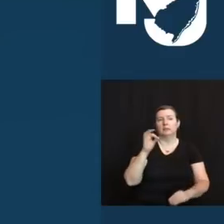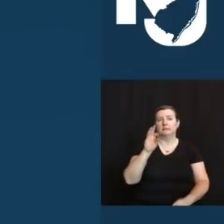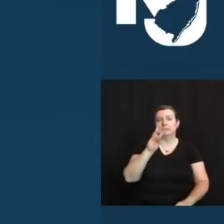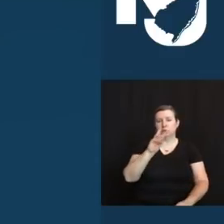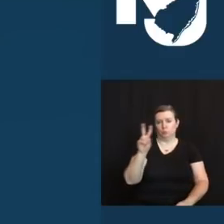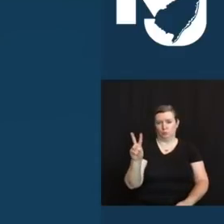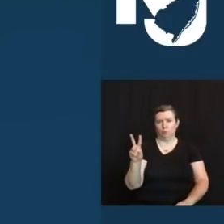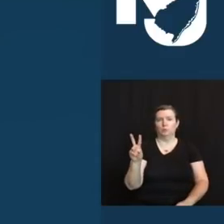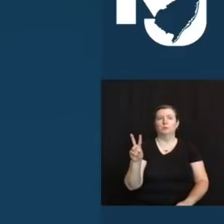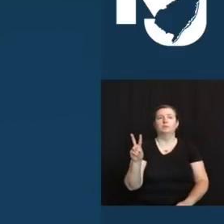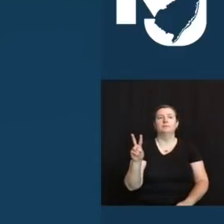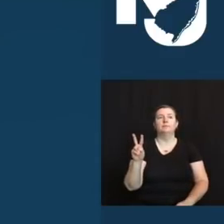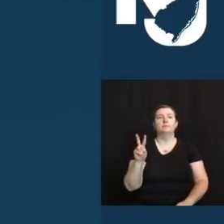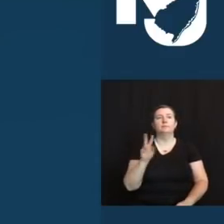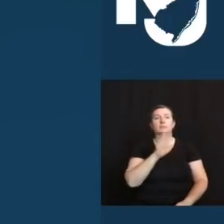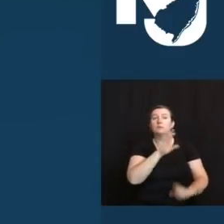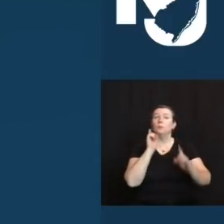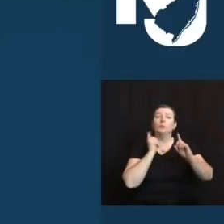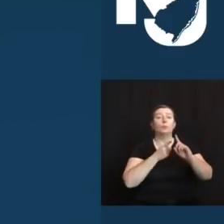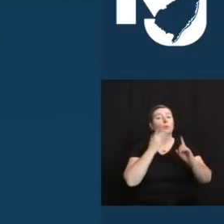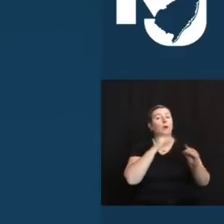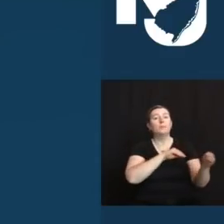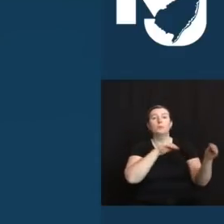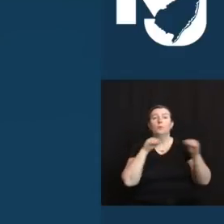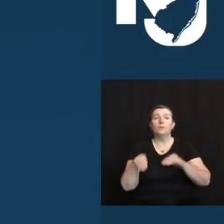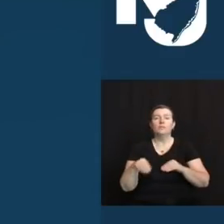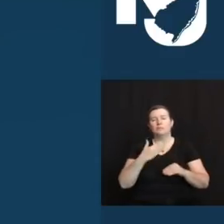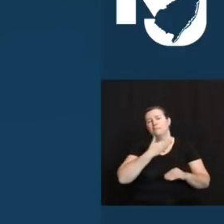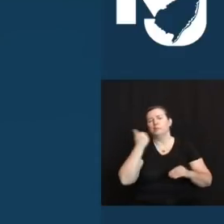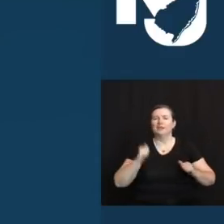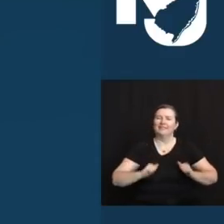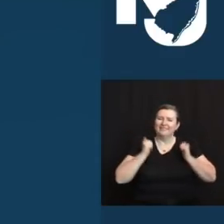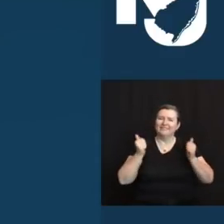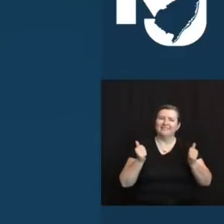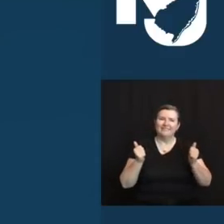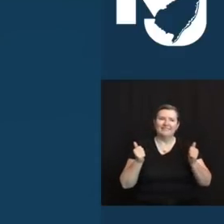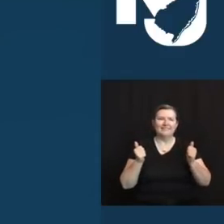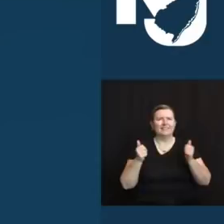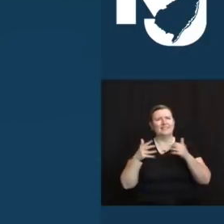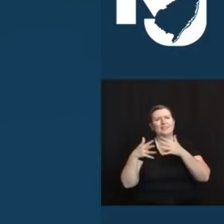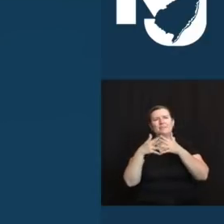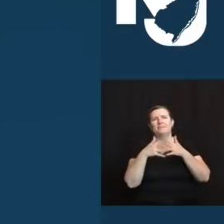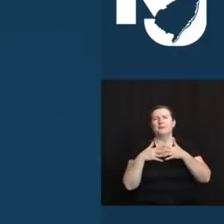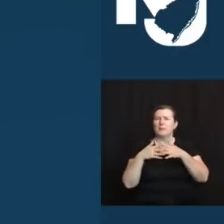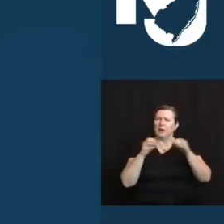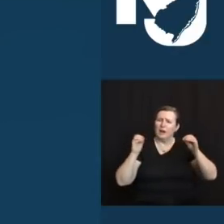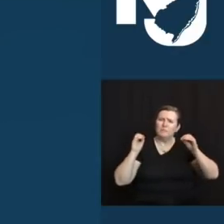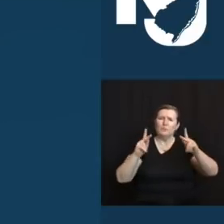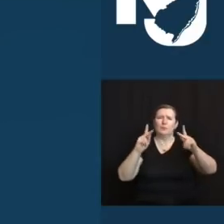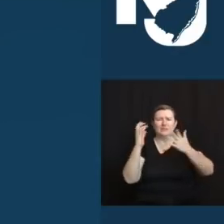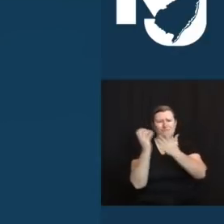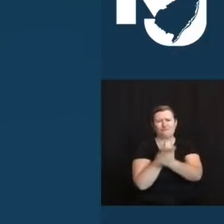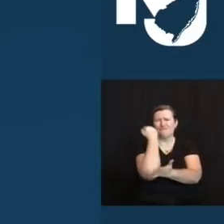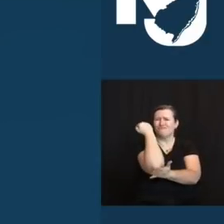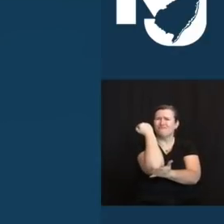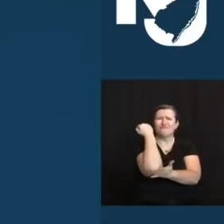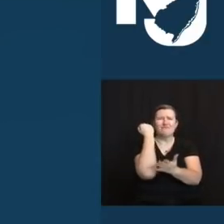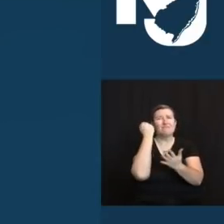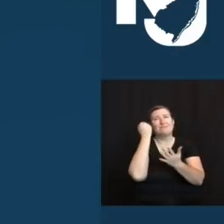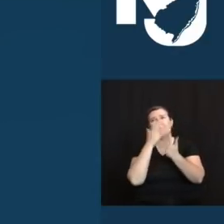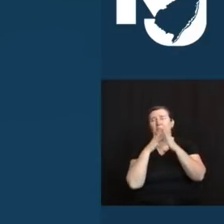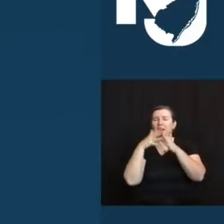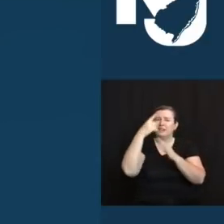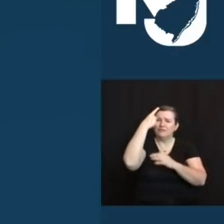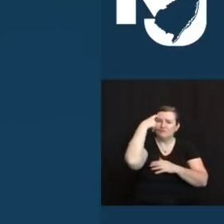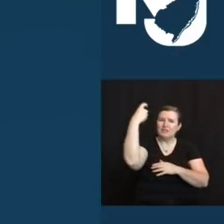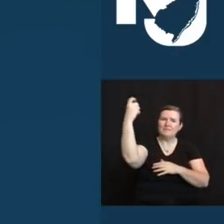millions of our fellow Americans for a better life, for better opportunity, and to live the American dream. He lived that